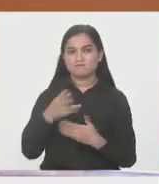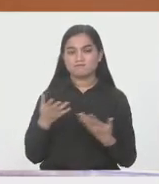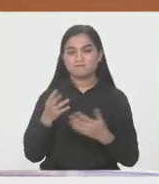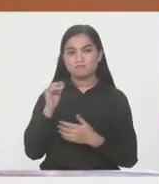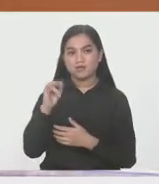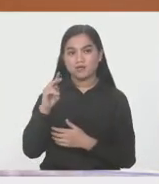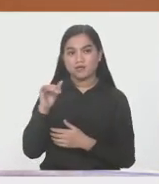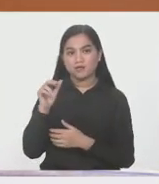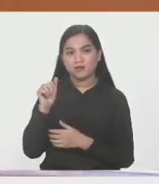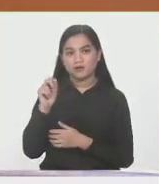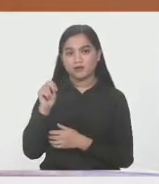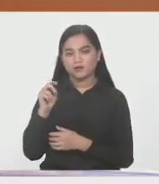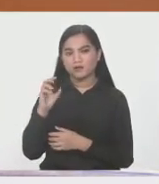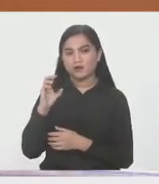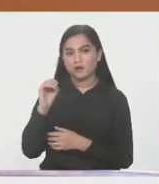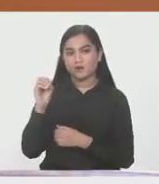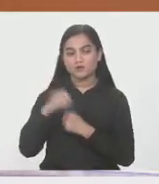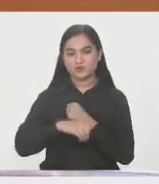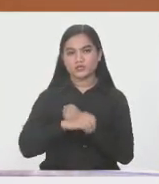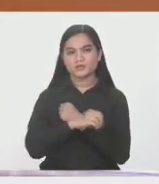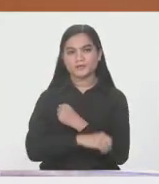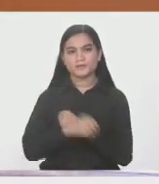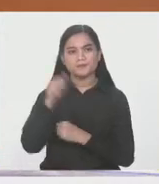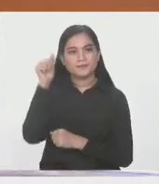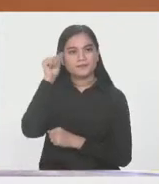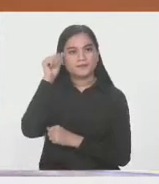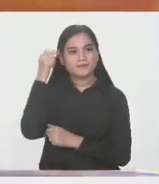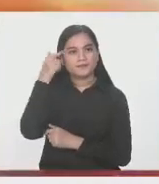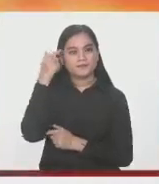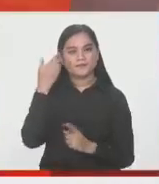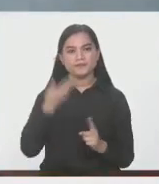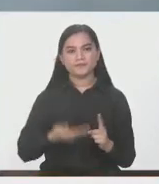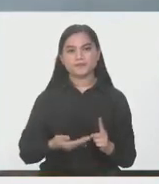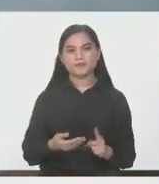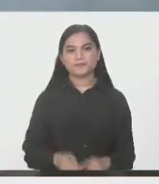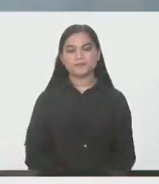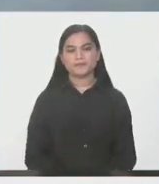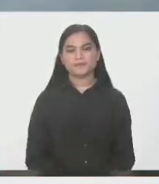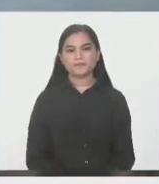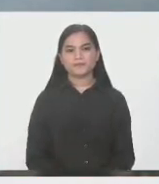Indian Ocean. Anne Marie Gonzalez has more.